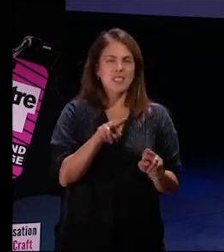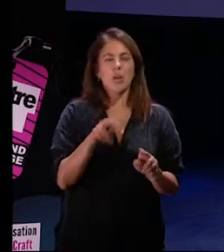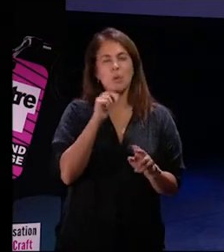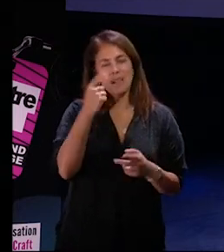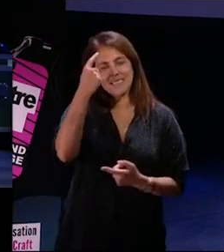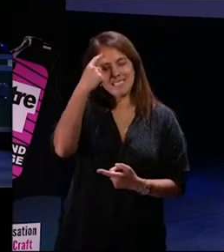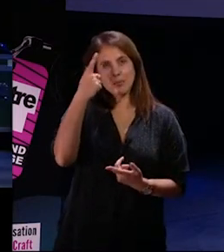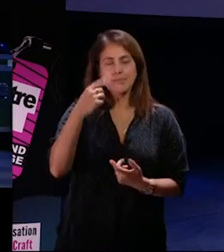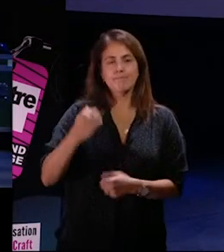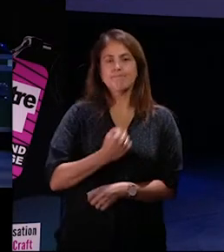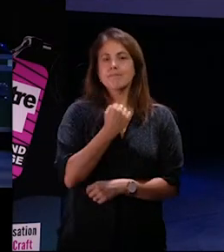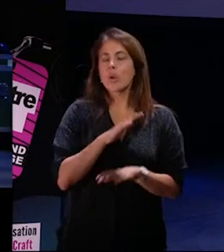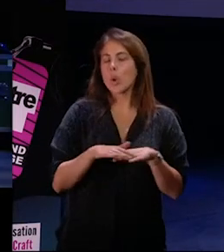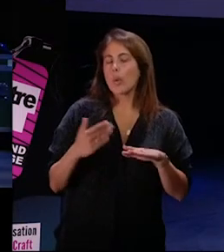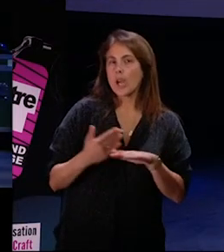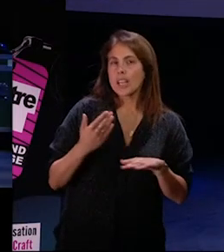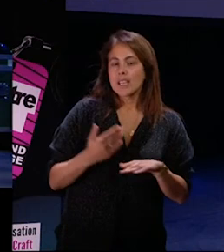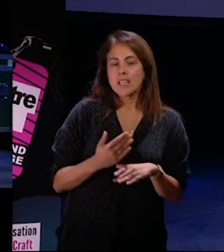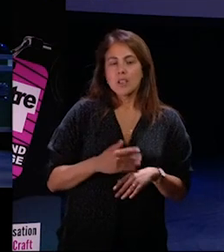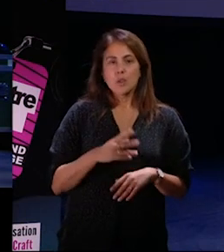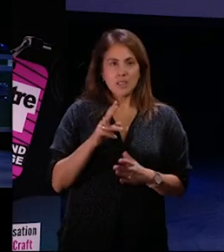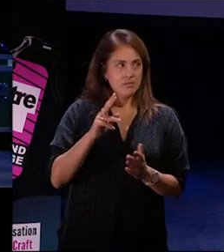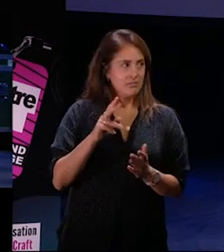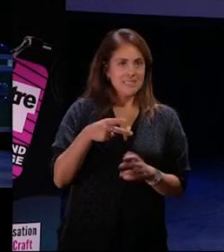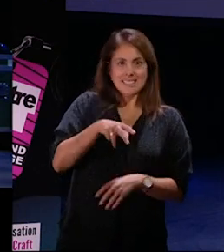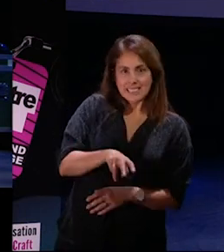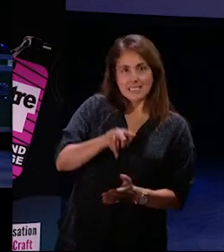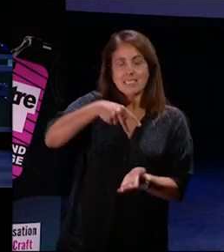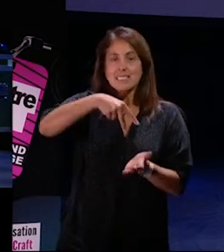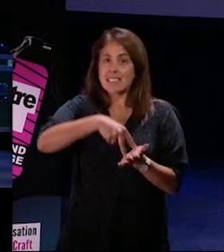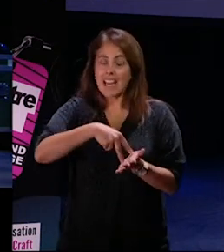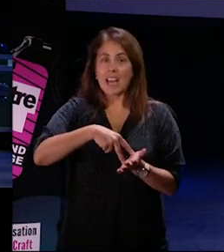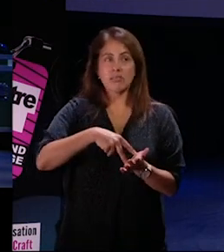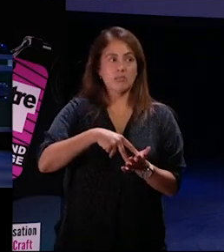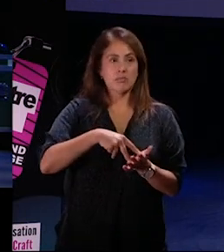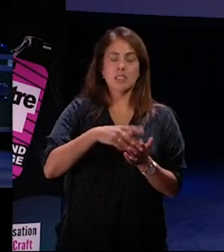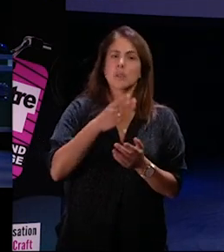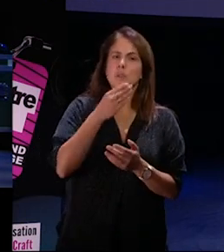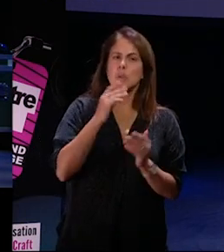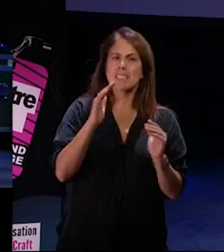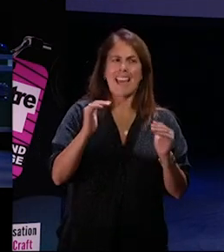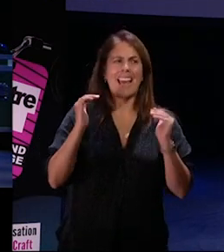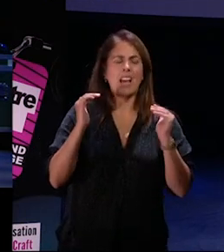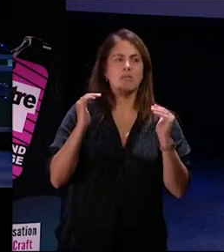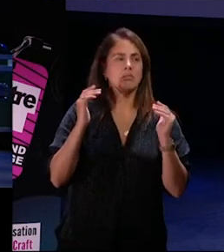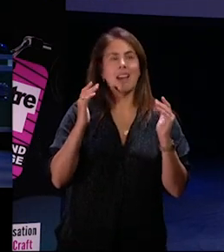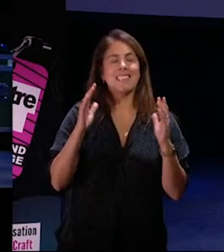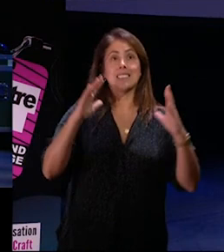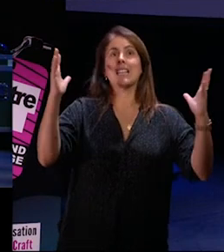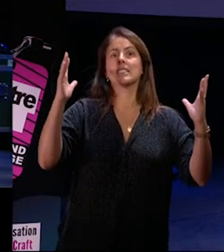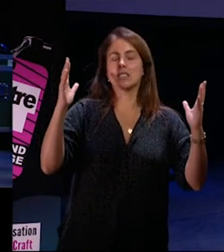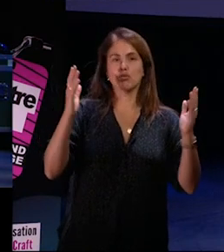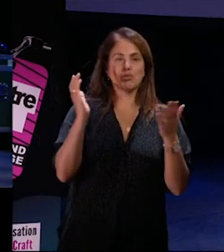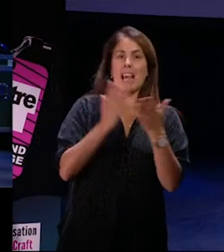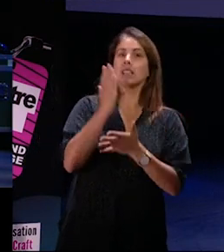more sense, but it's basically, you can stand in it, present from it, and it uses something called extended reality. And if